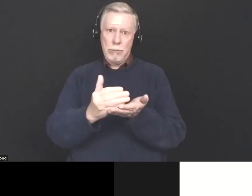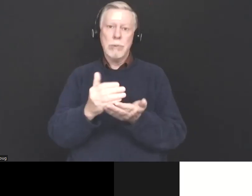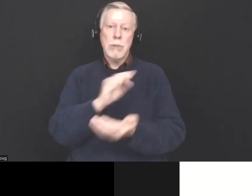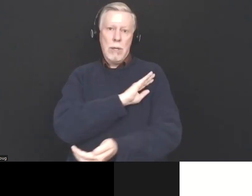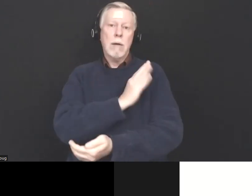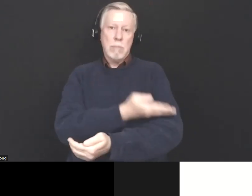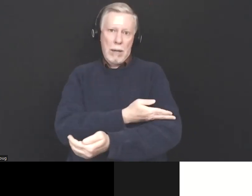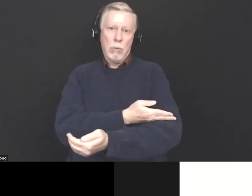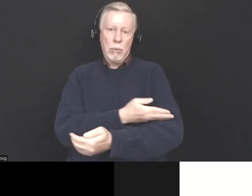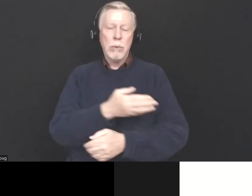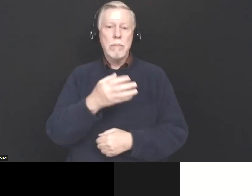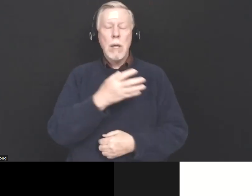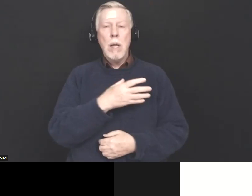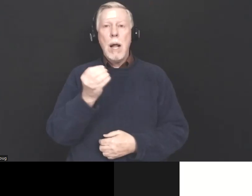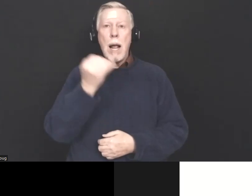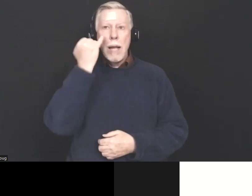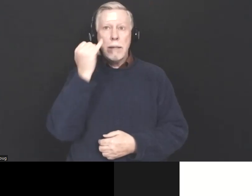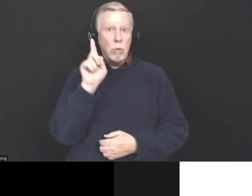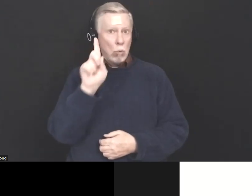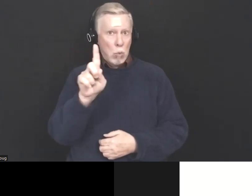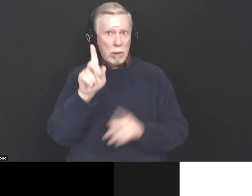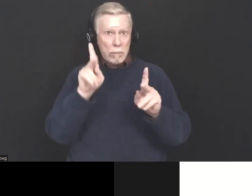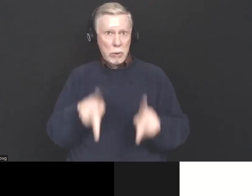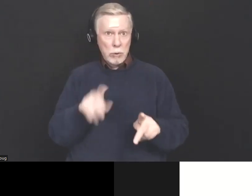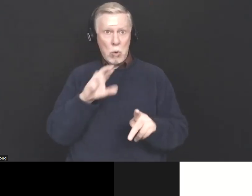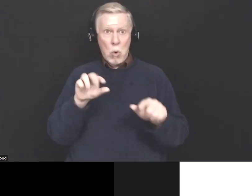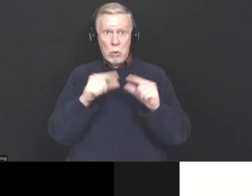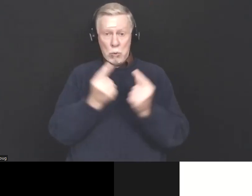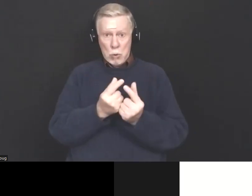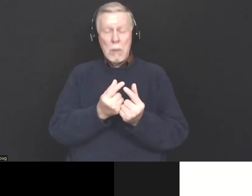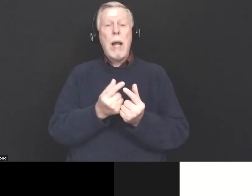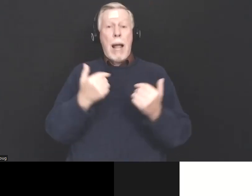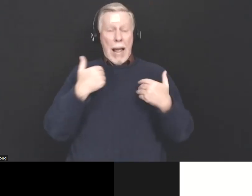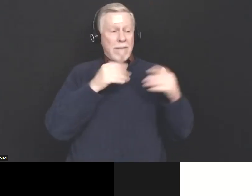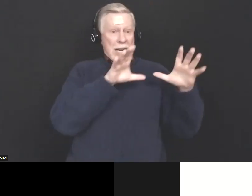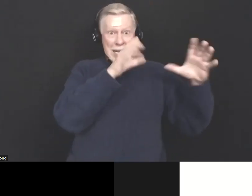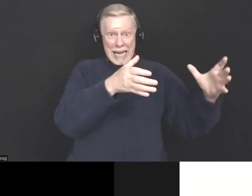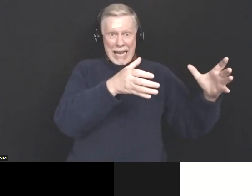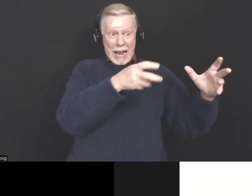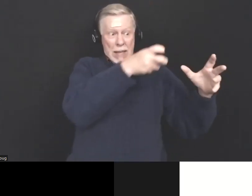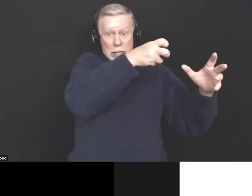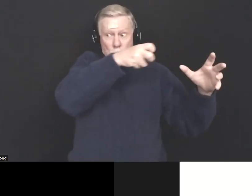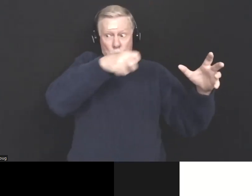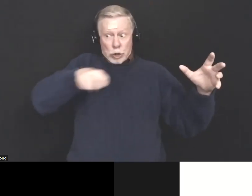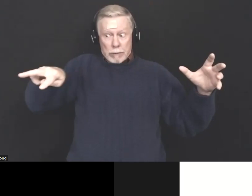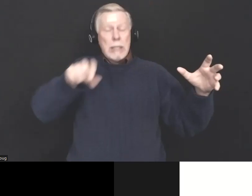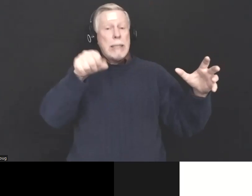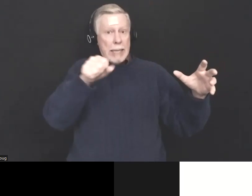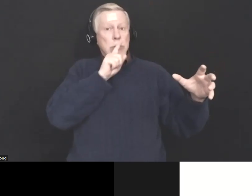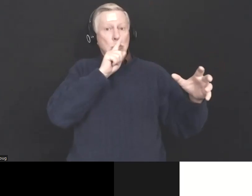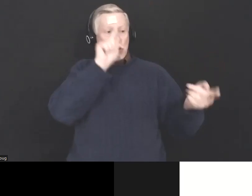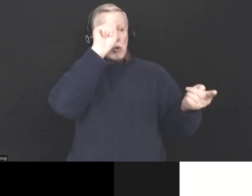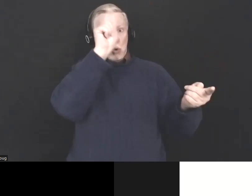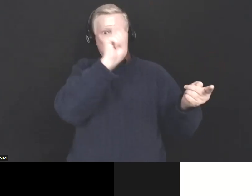if you're one person or group has got it and you're shifting it, yeah, somebody's going to have a diminution in power.